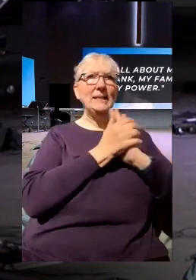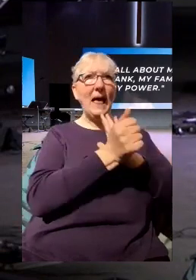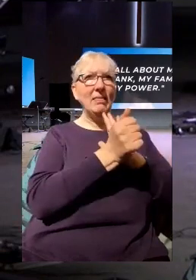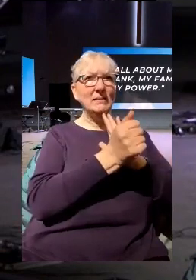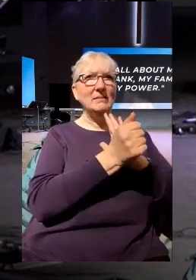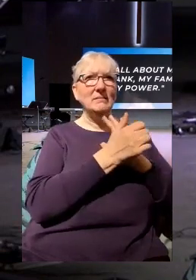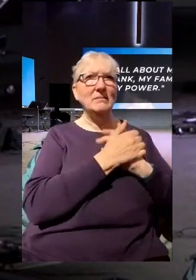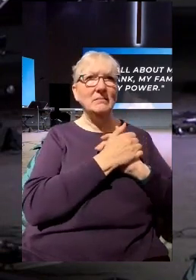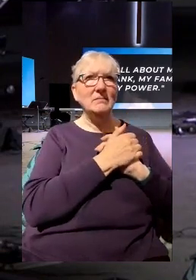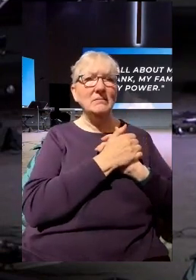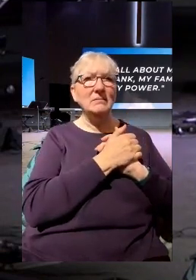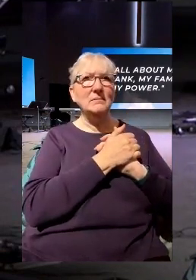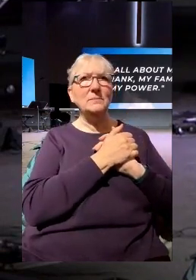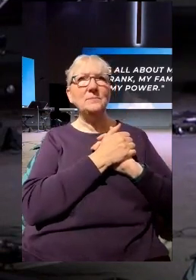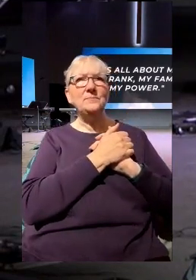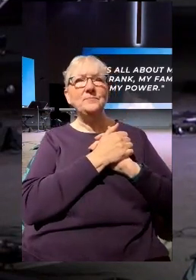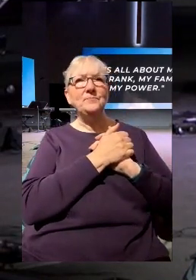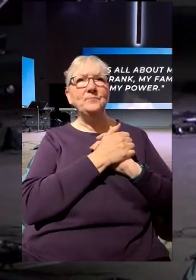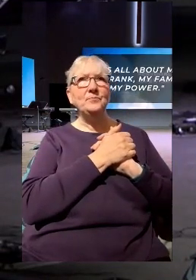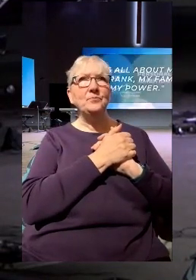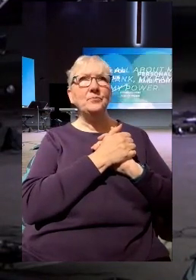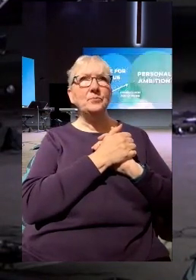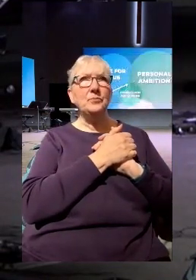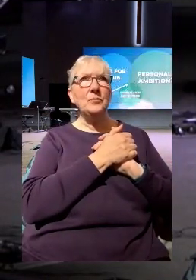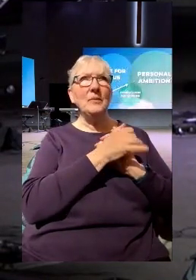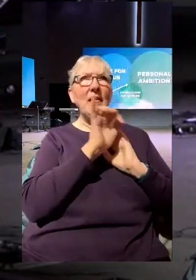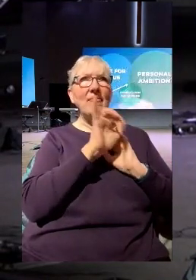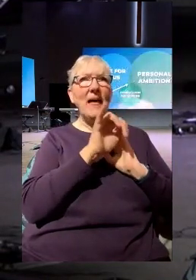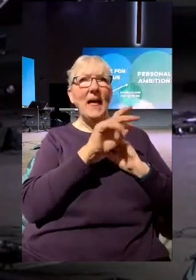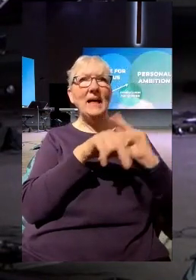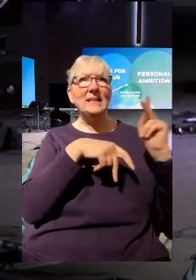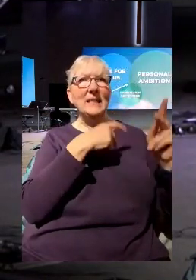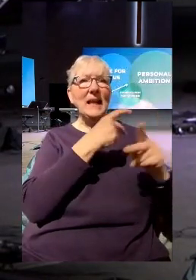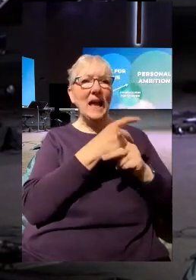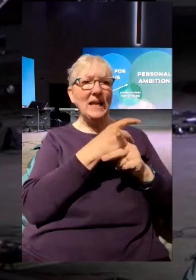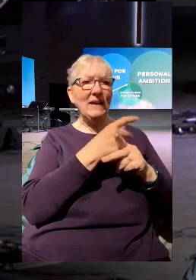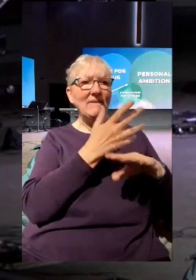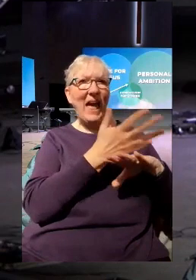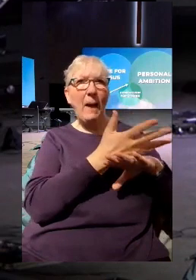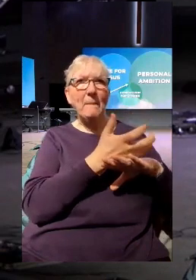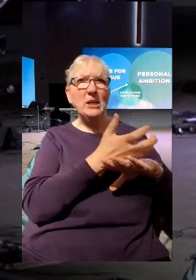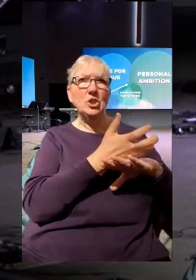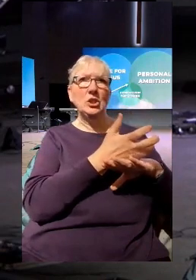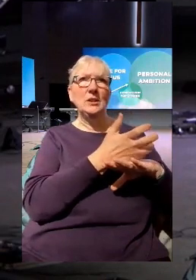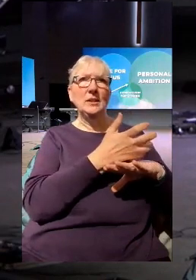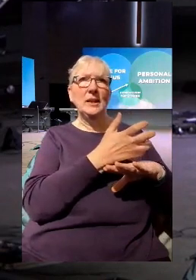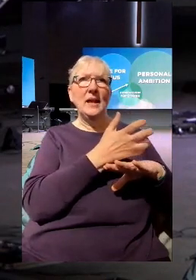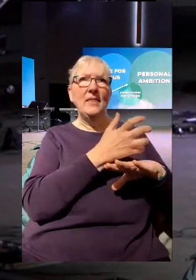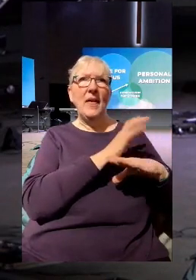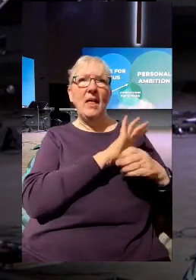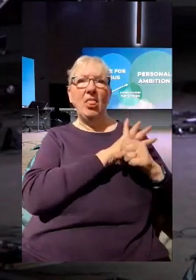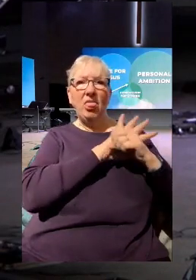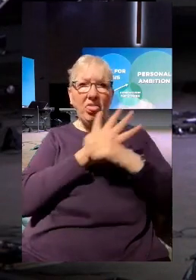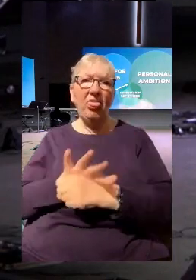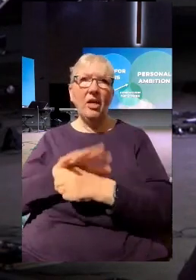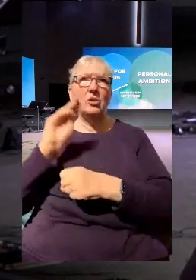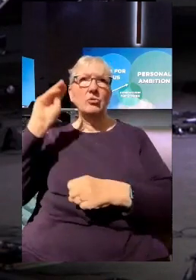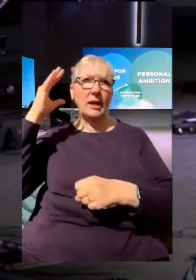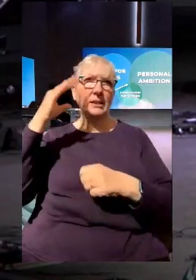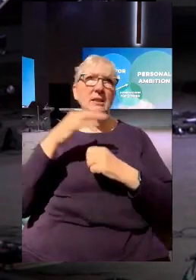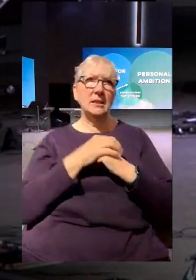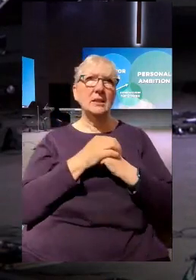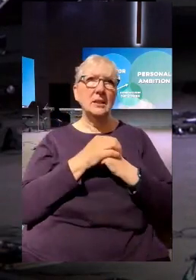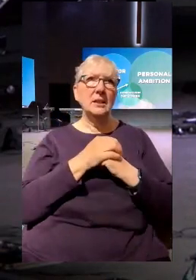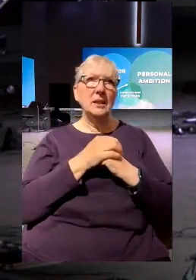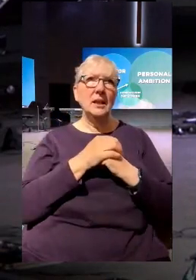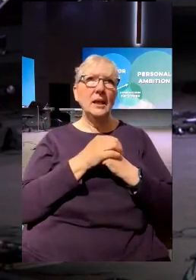disciples. That's the kind of ambition that smothers grace. As our personal ambitions grow,